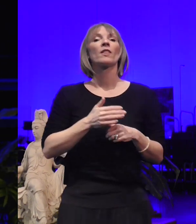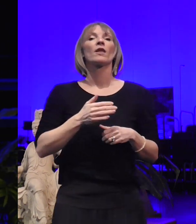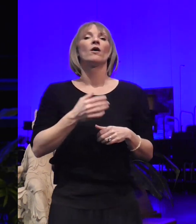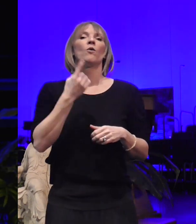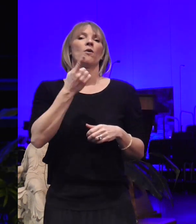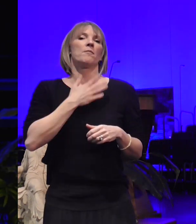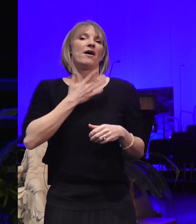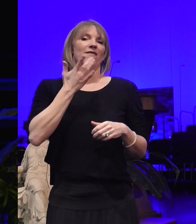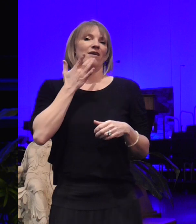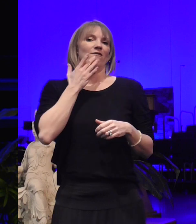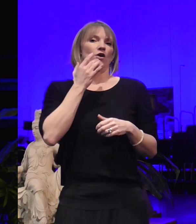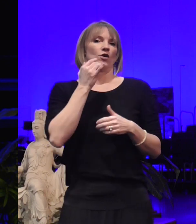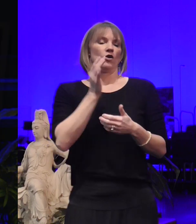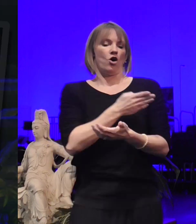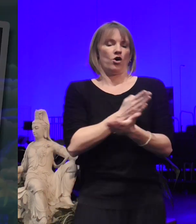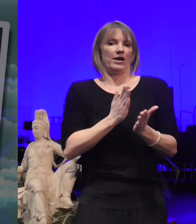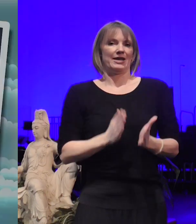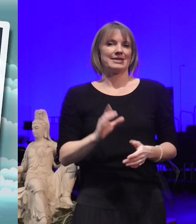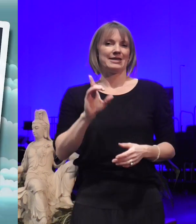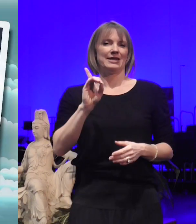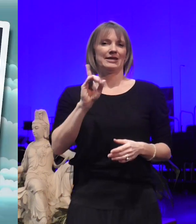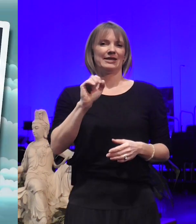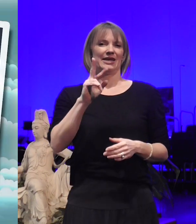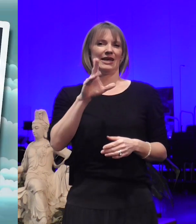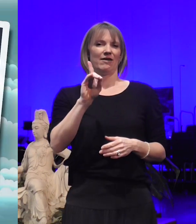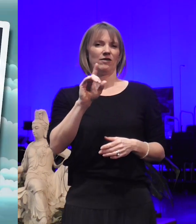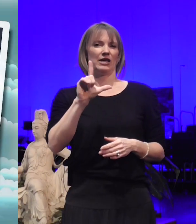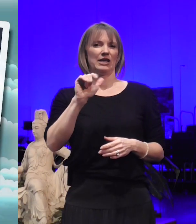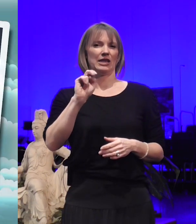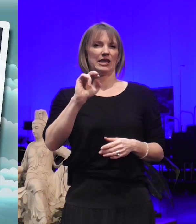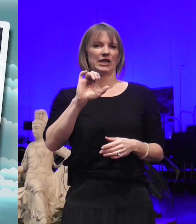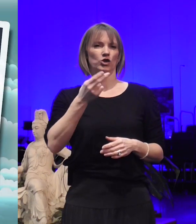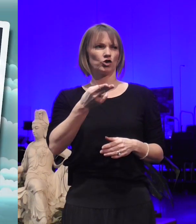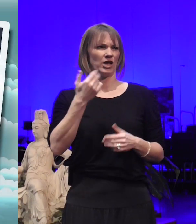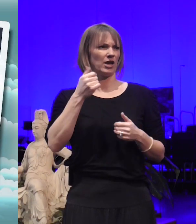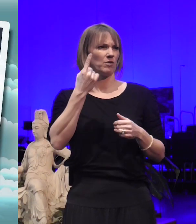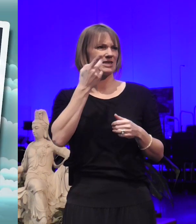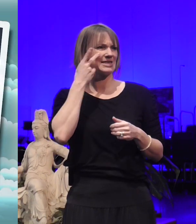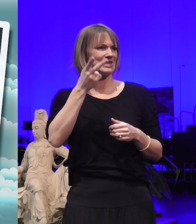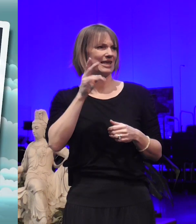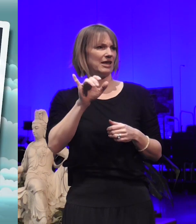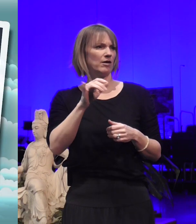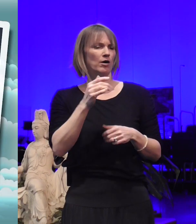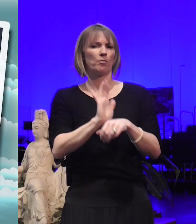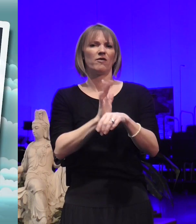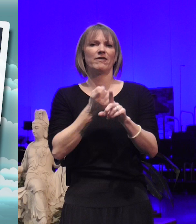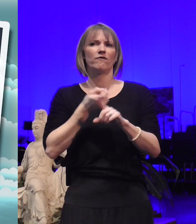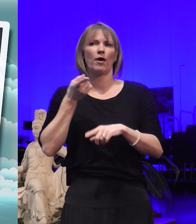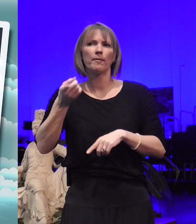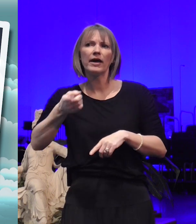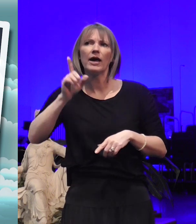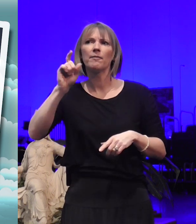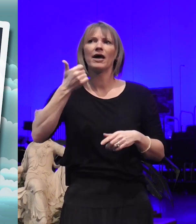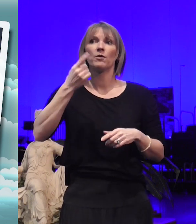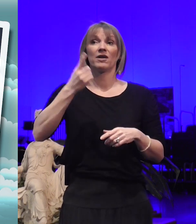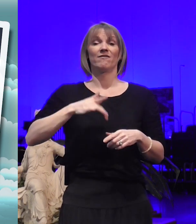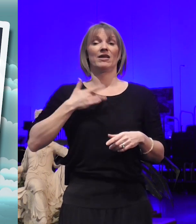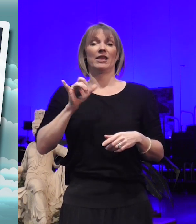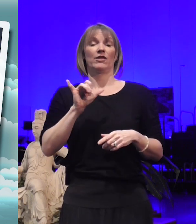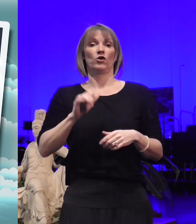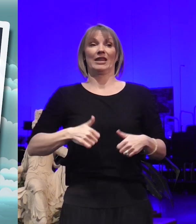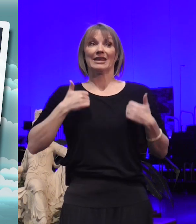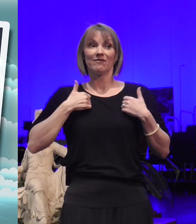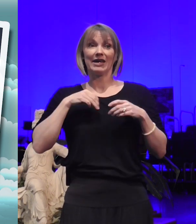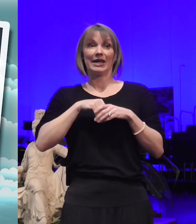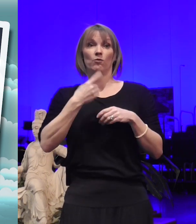favorite artist is David Lynch. Anyone ever seen a really weird David Lynch movie before? Anyone feel like they're living in a very weird